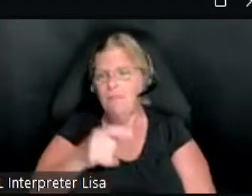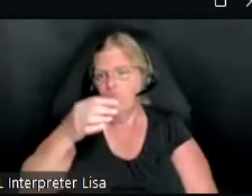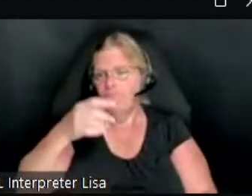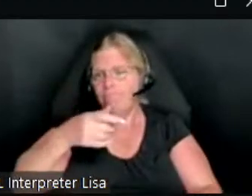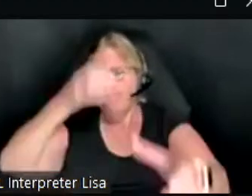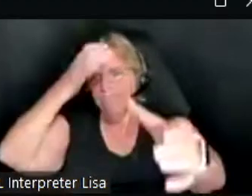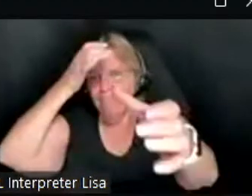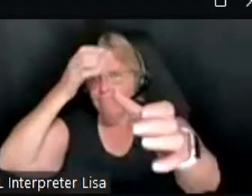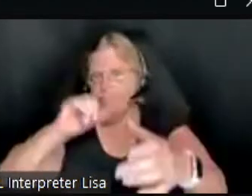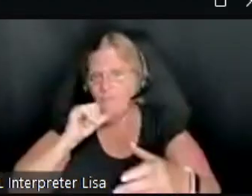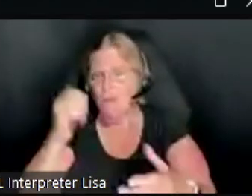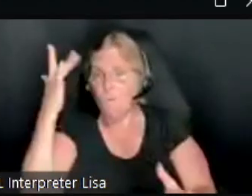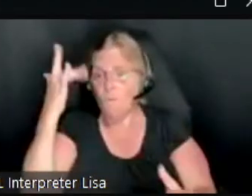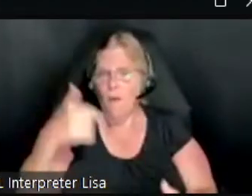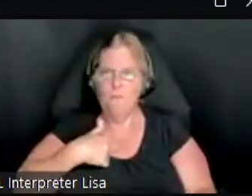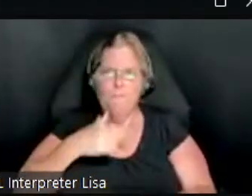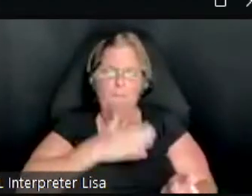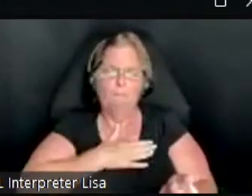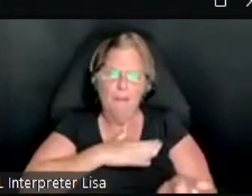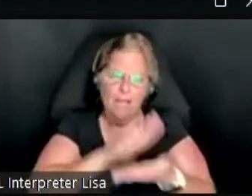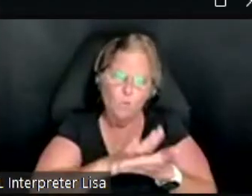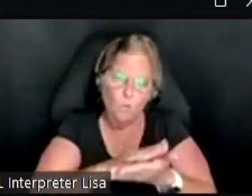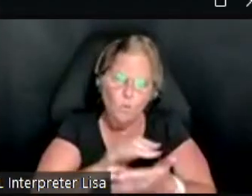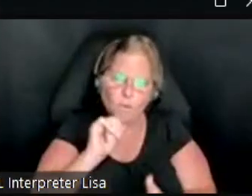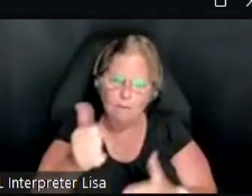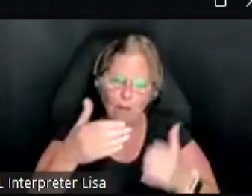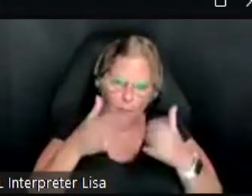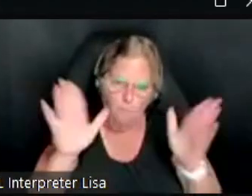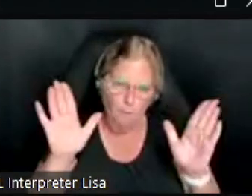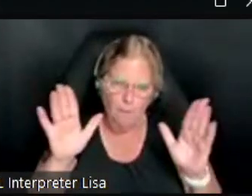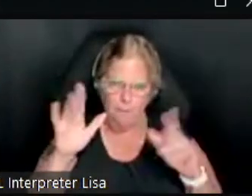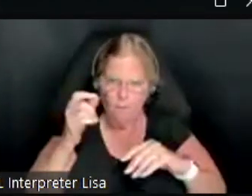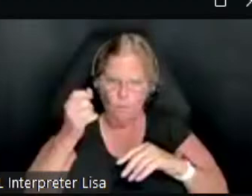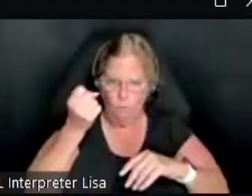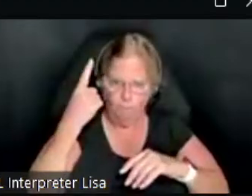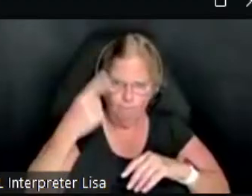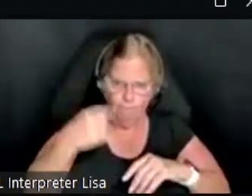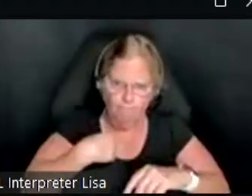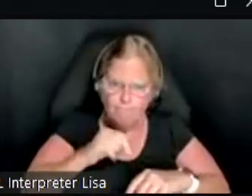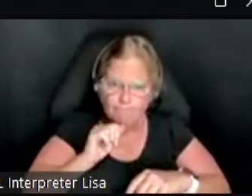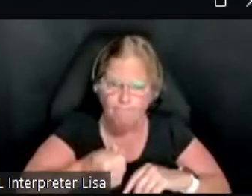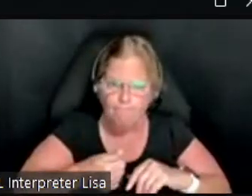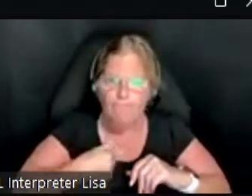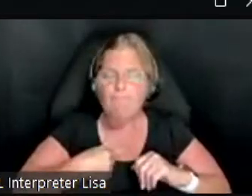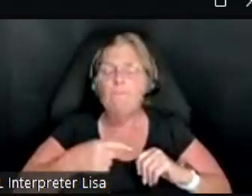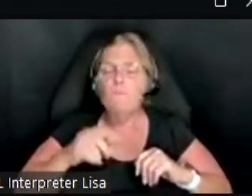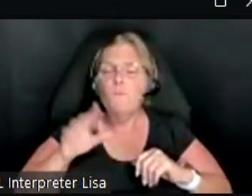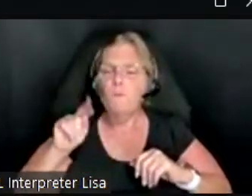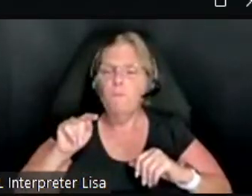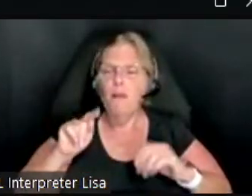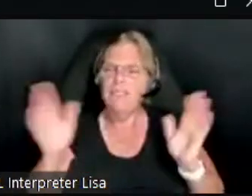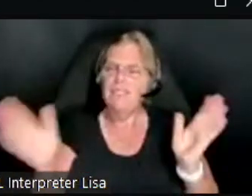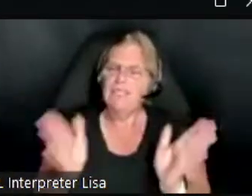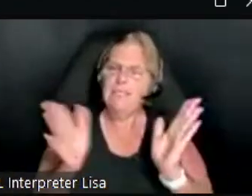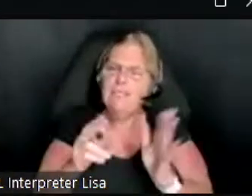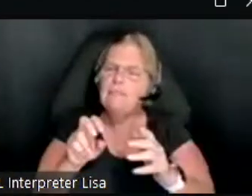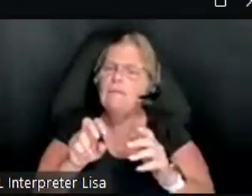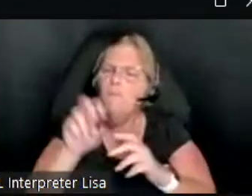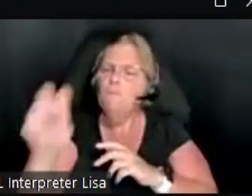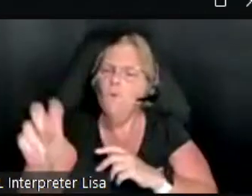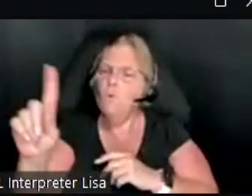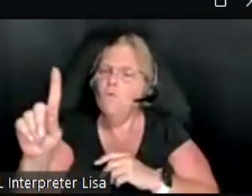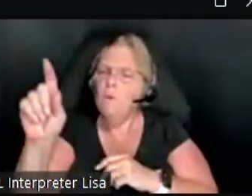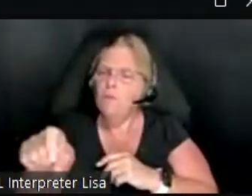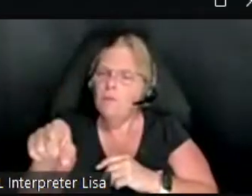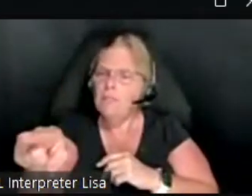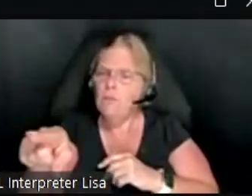from a non-public school, but that's something we discussed. Trying to enhance the ability to move to where you're needed.